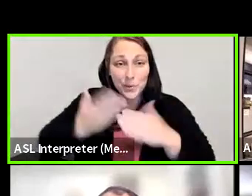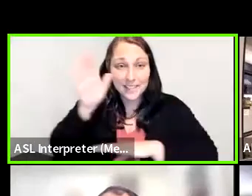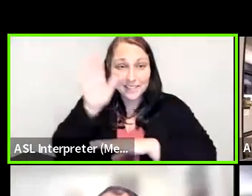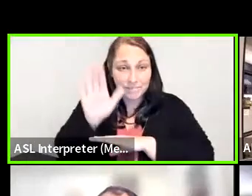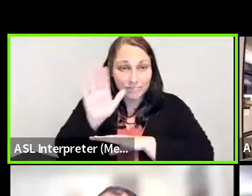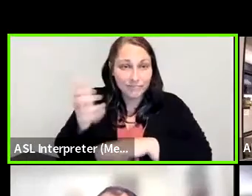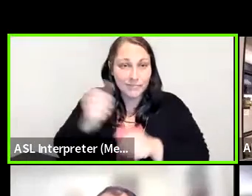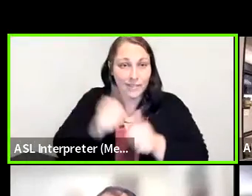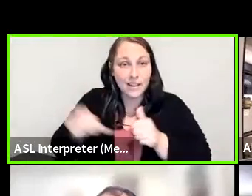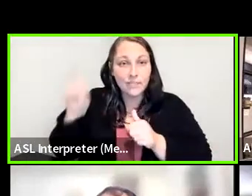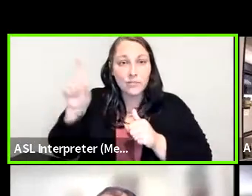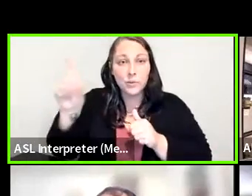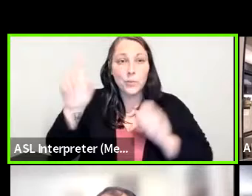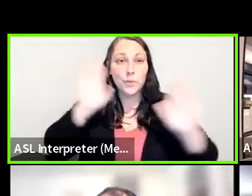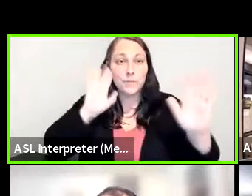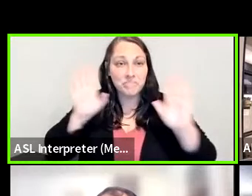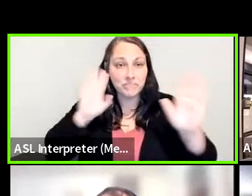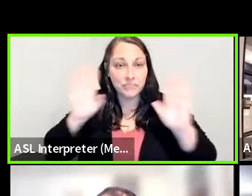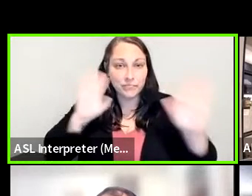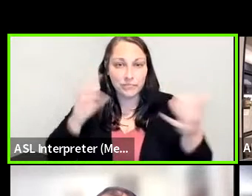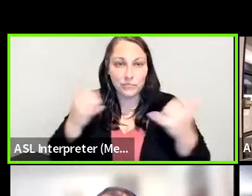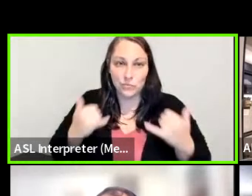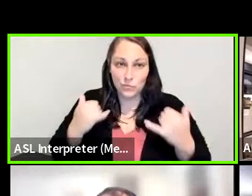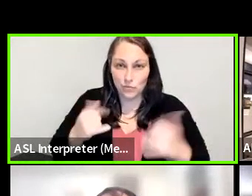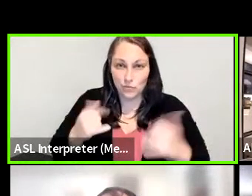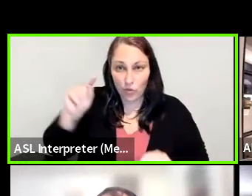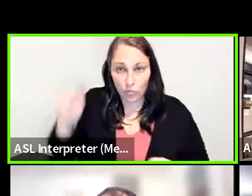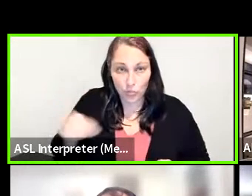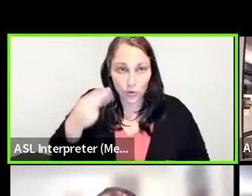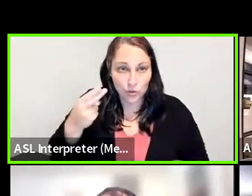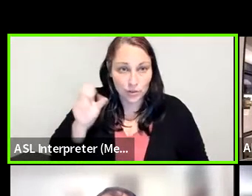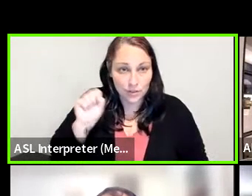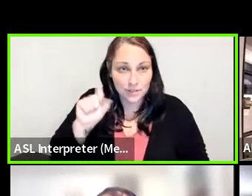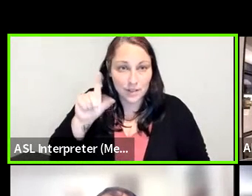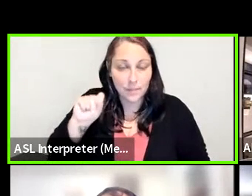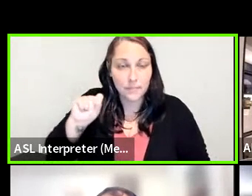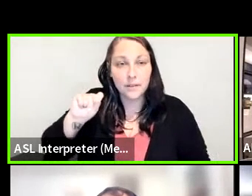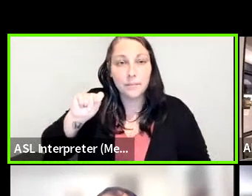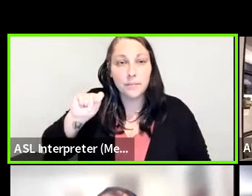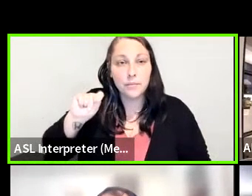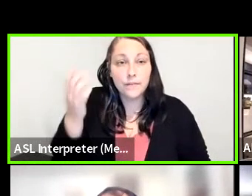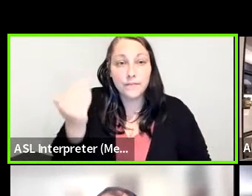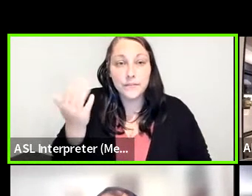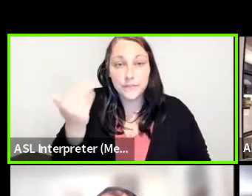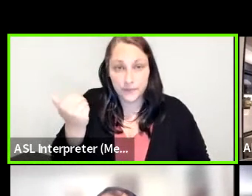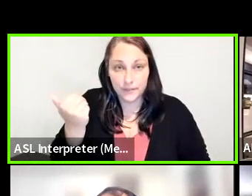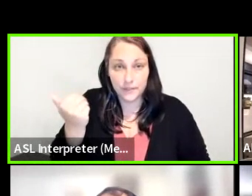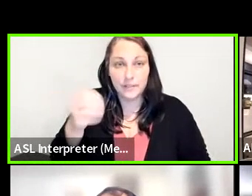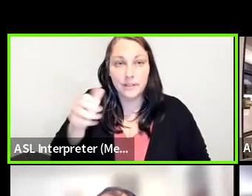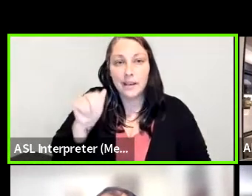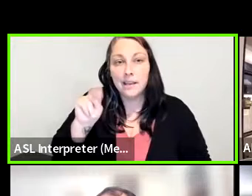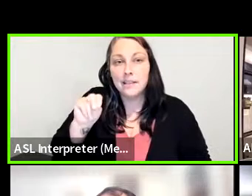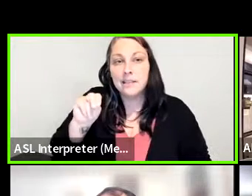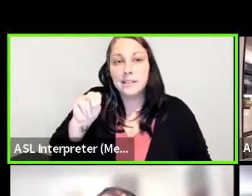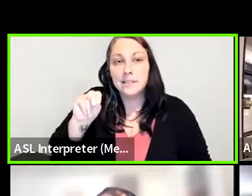It is Thursday, September 15th. This is the ANC 5D's